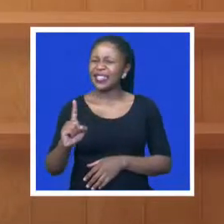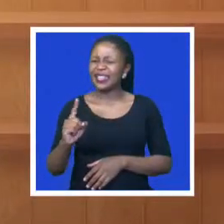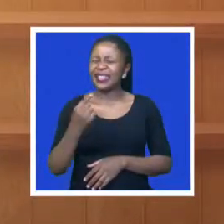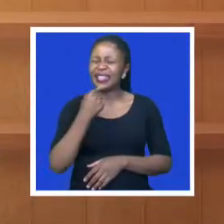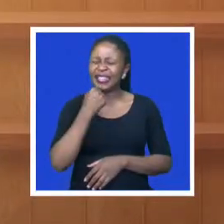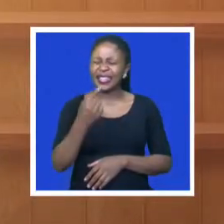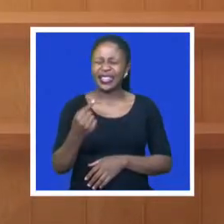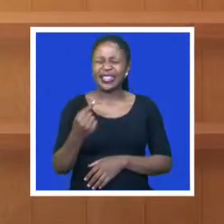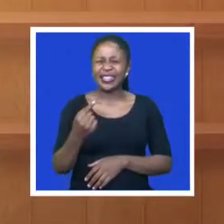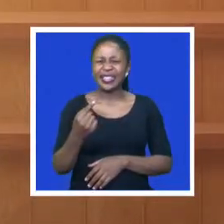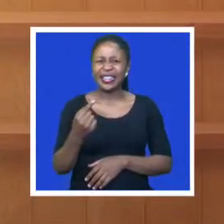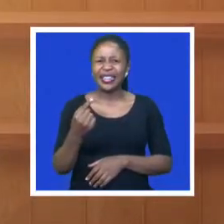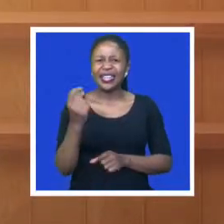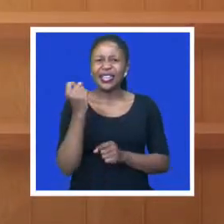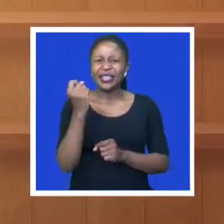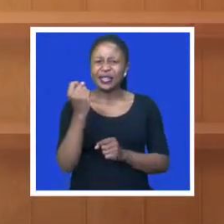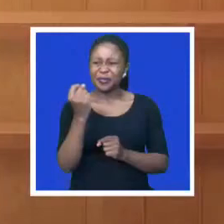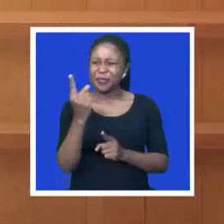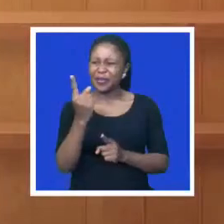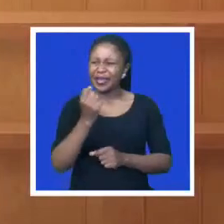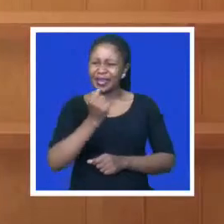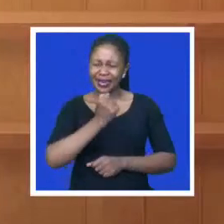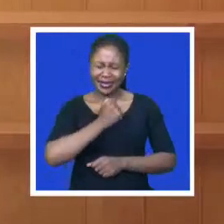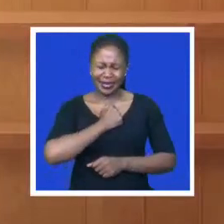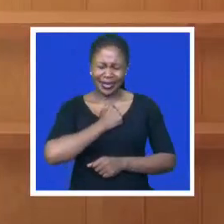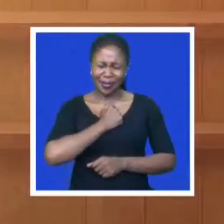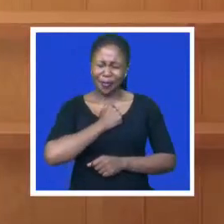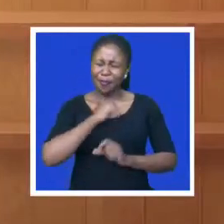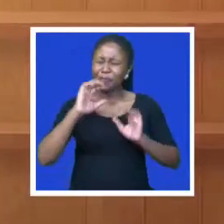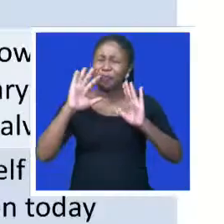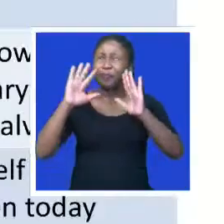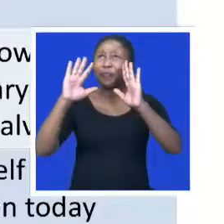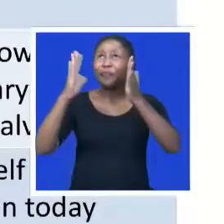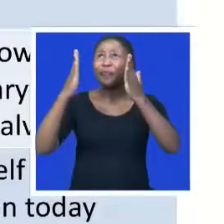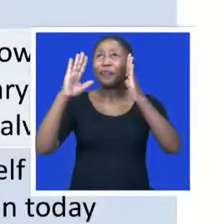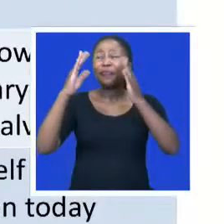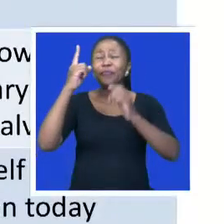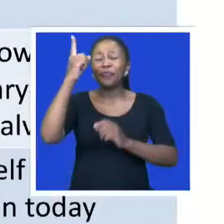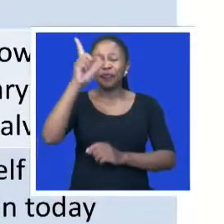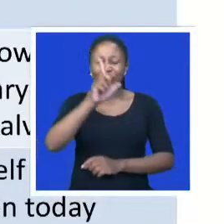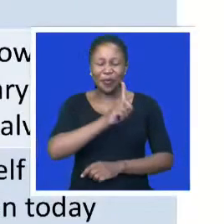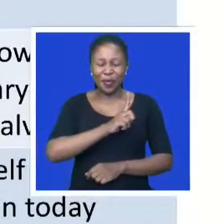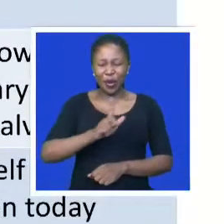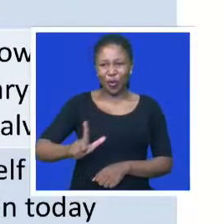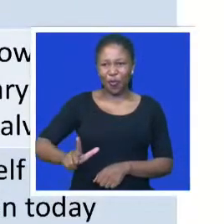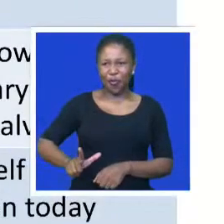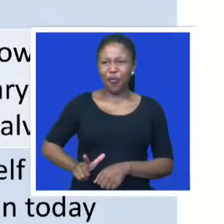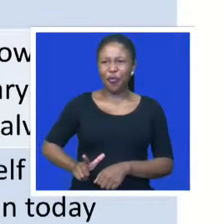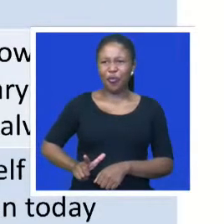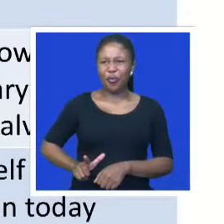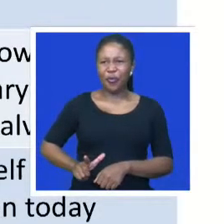did Mary meant by that? Mary's soul, her innermost